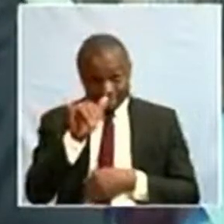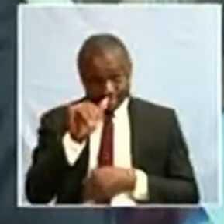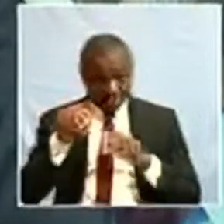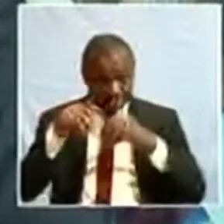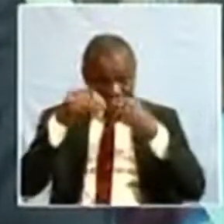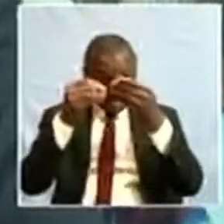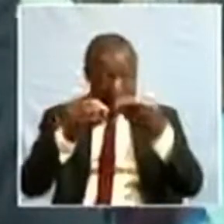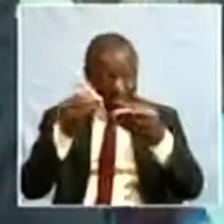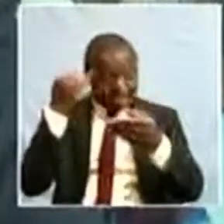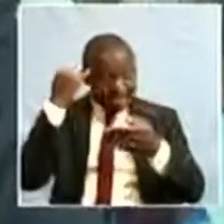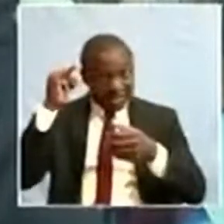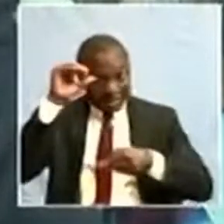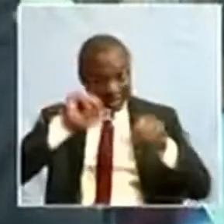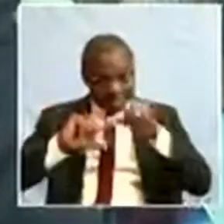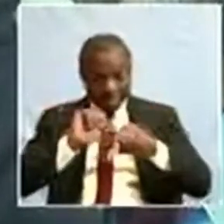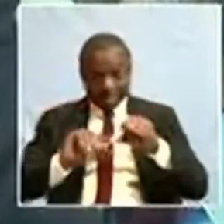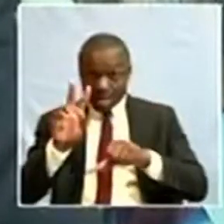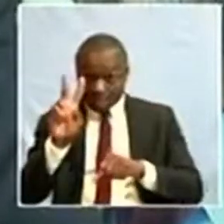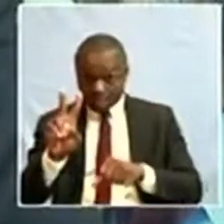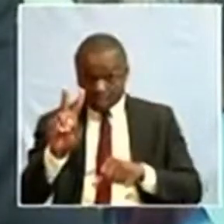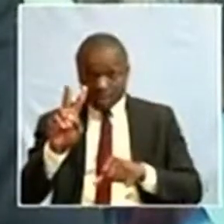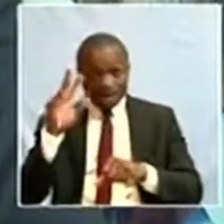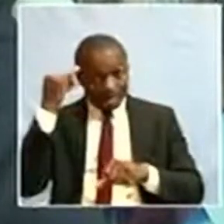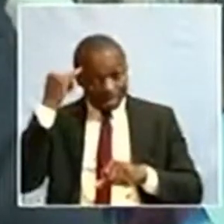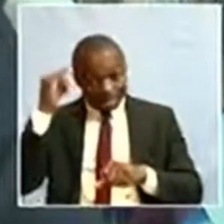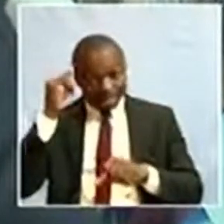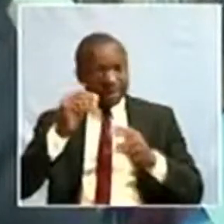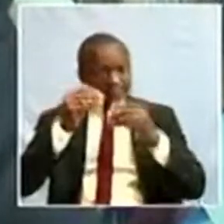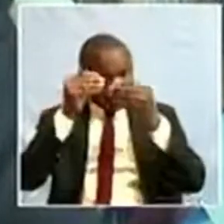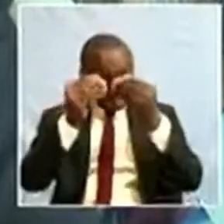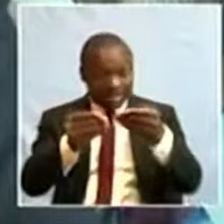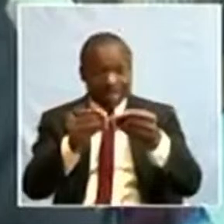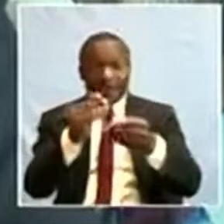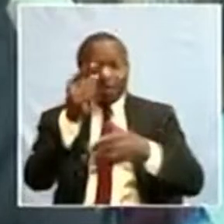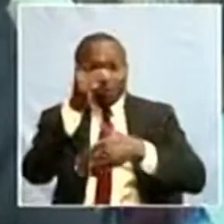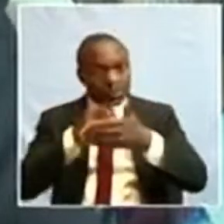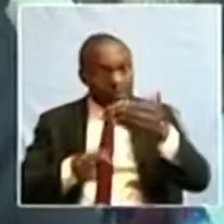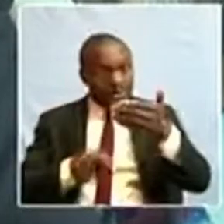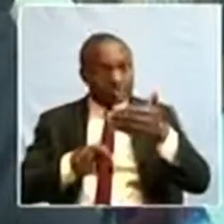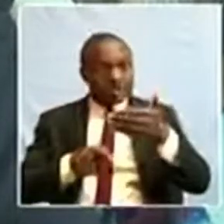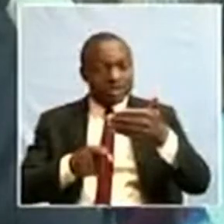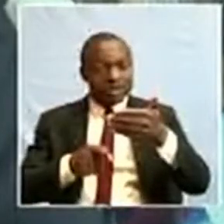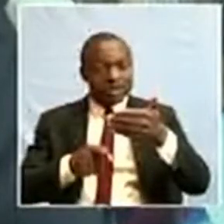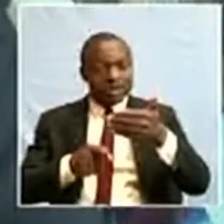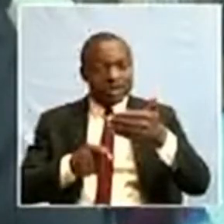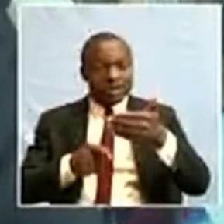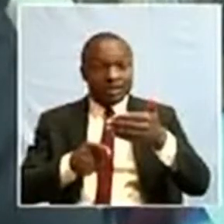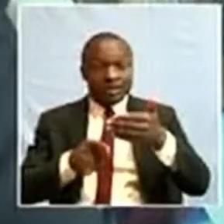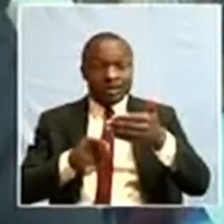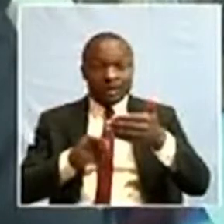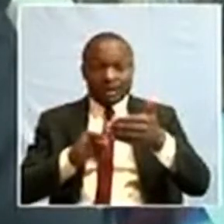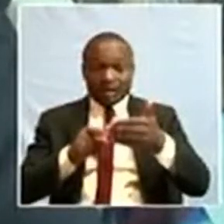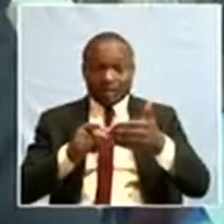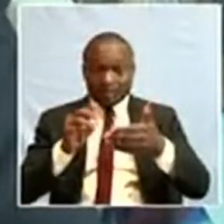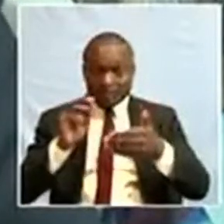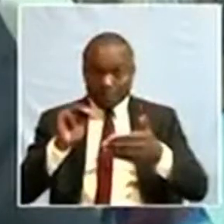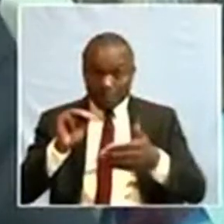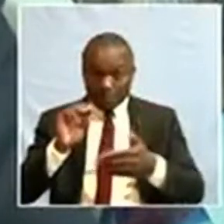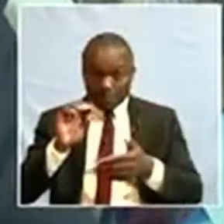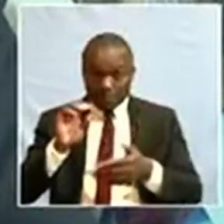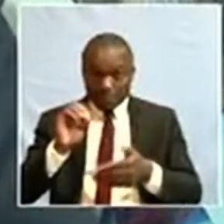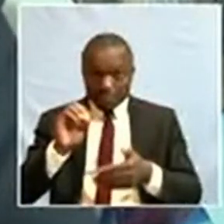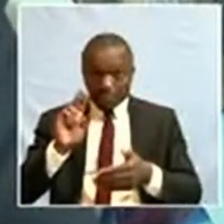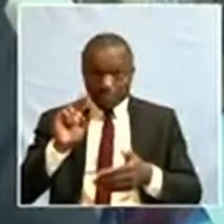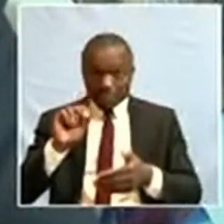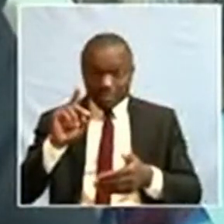opinion, there are 2 main types of opinions that you issue. So there's what is known as unmodified opinion, which means everything is